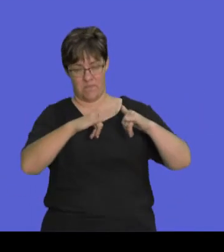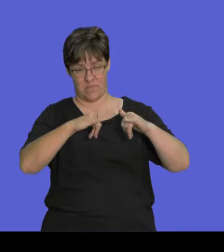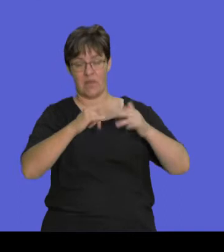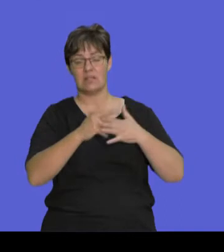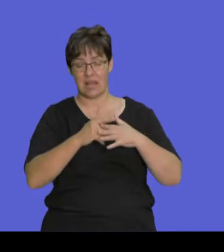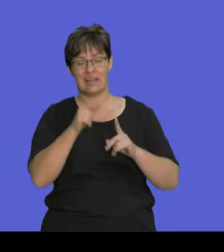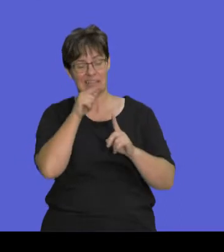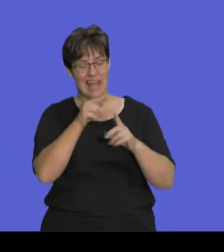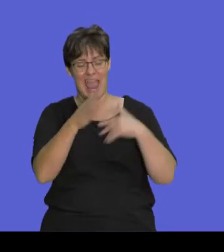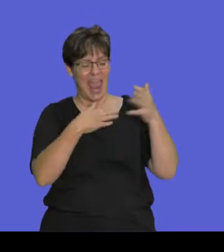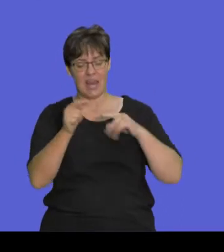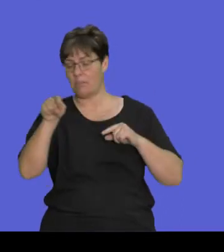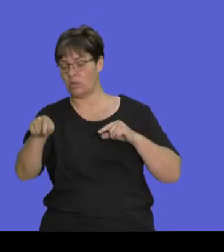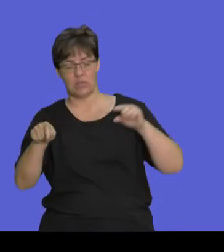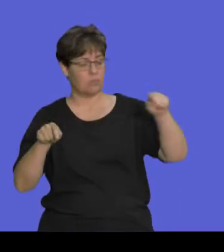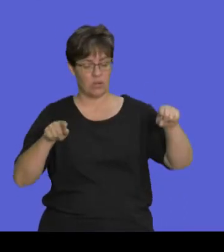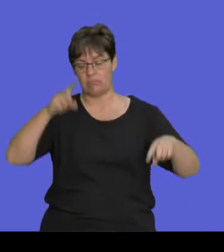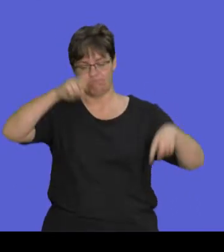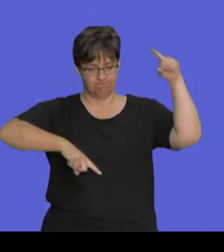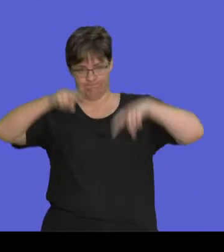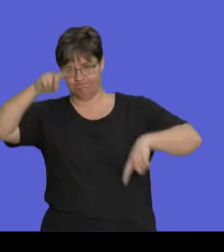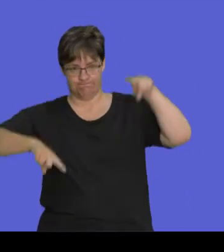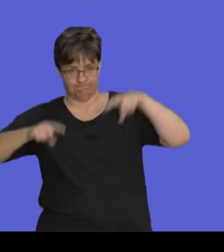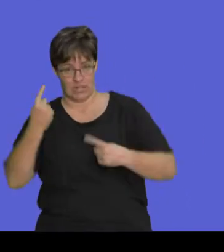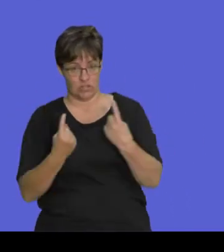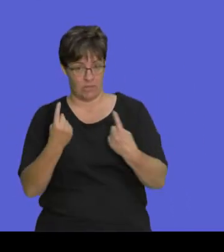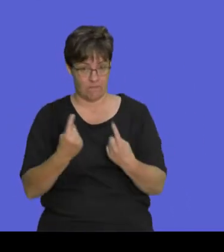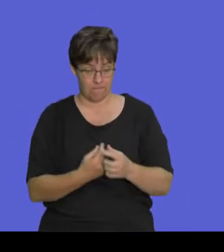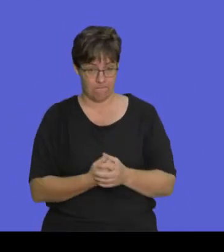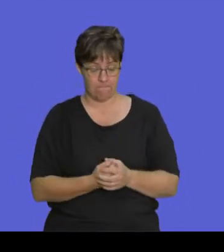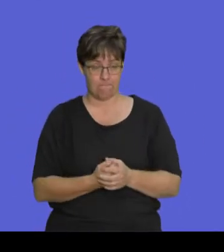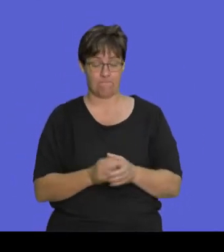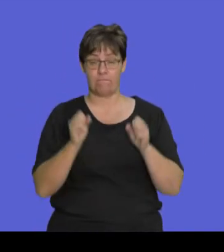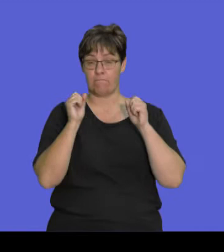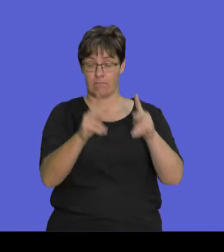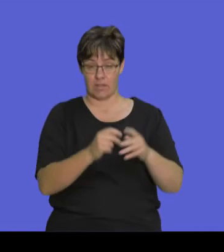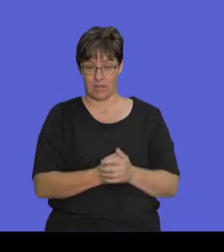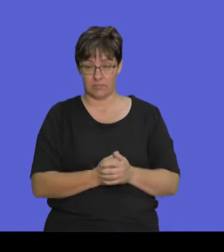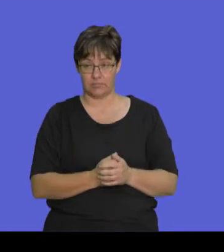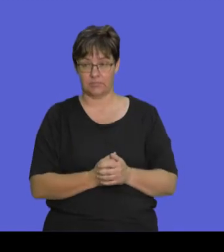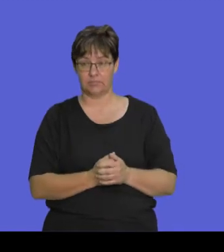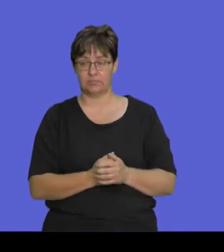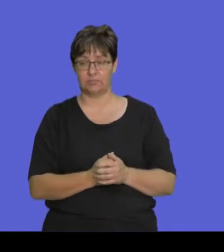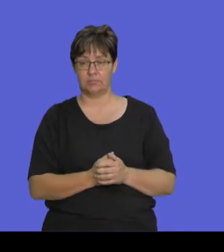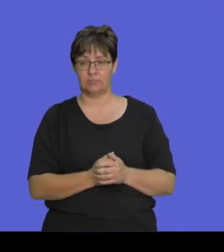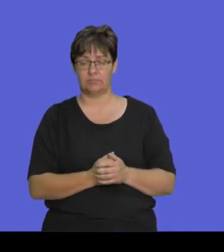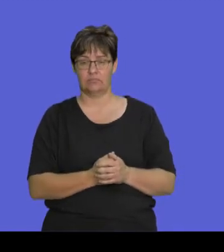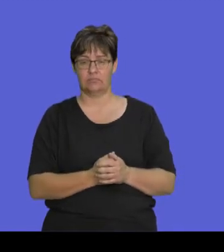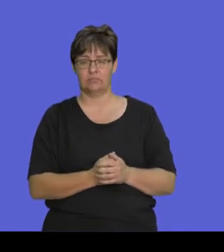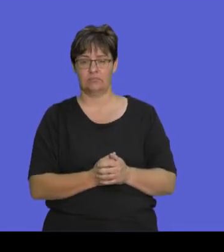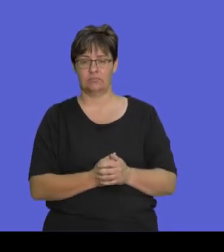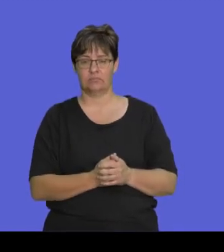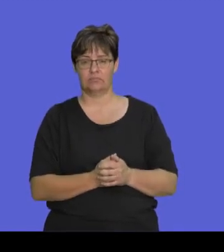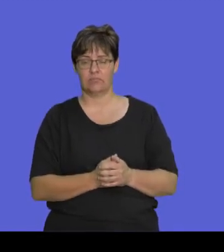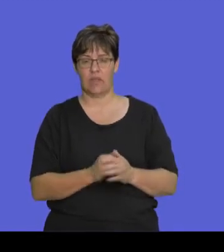saying electric field at any point will vary from the next, right? Okay, and then